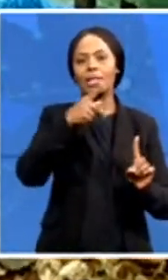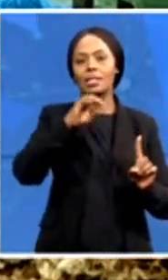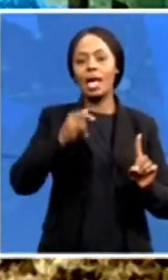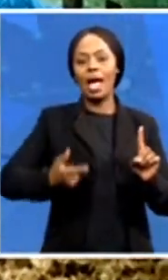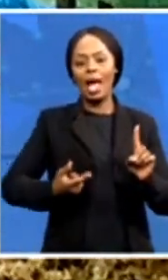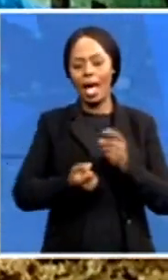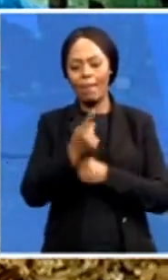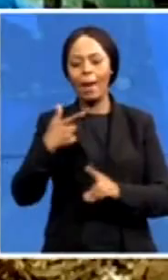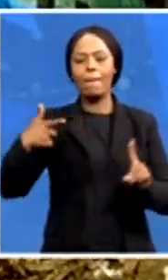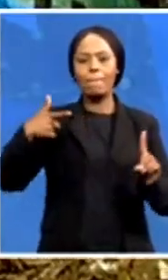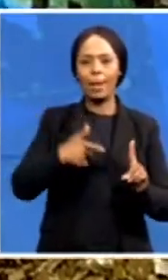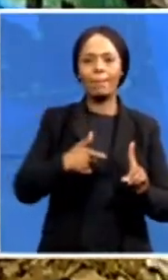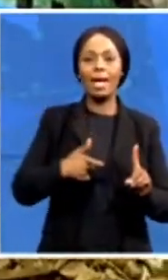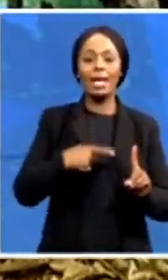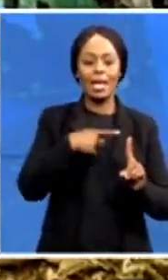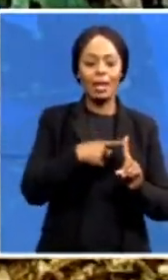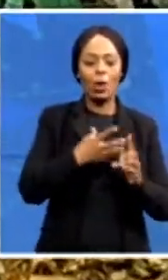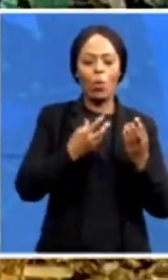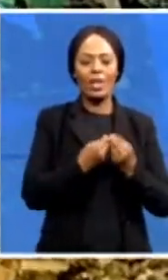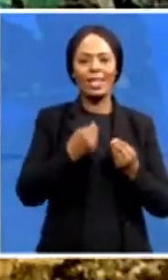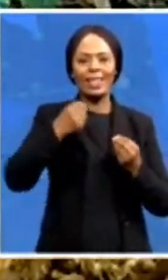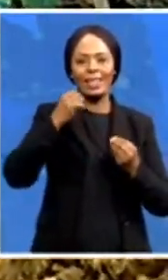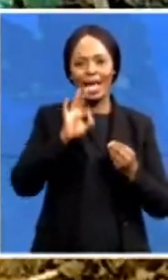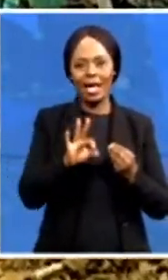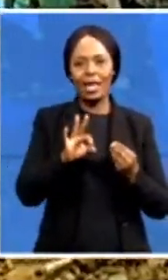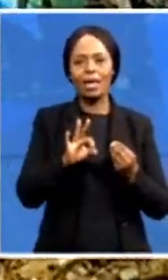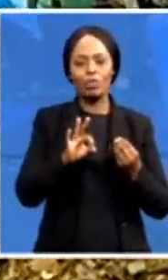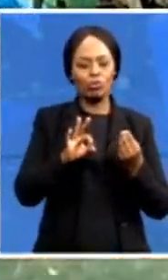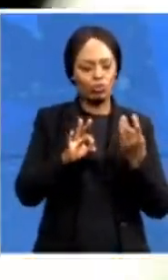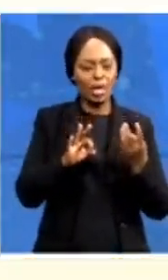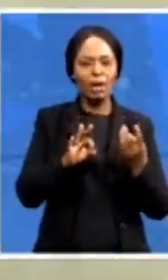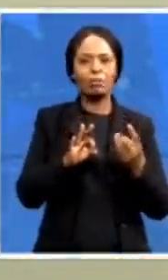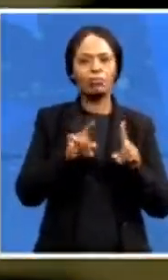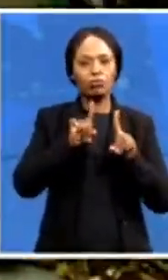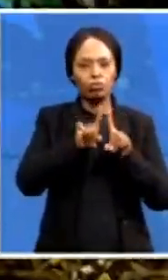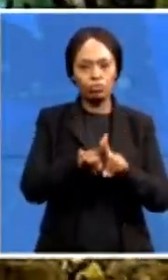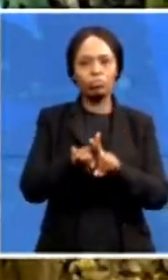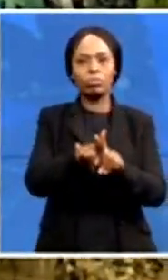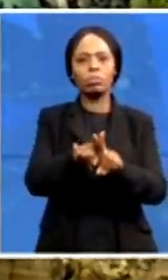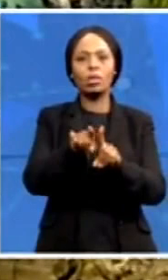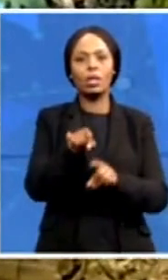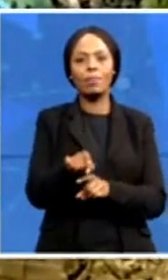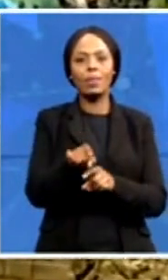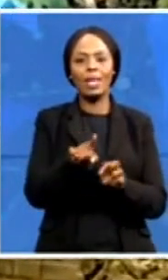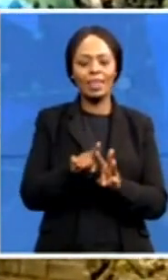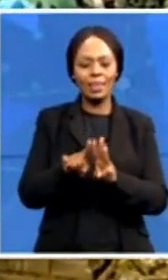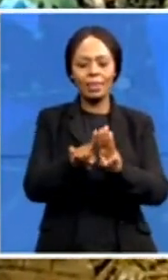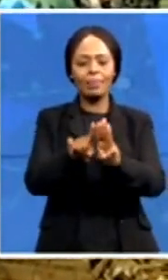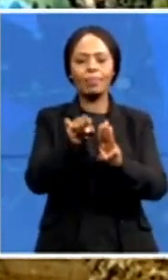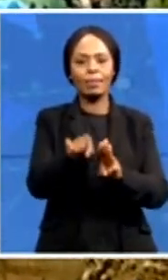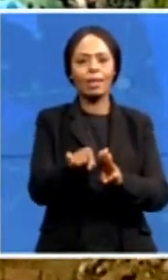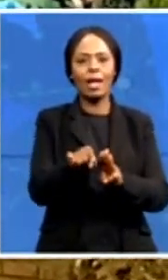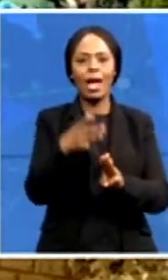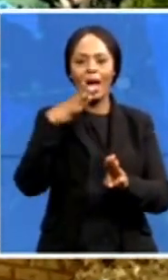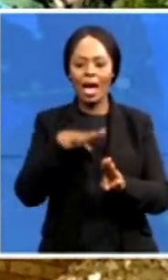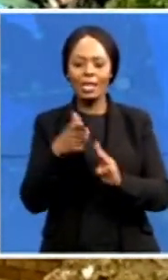ANC members. Another one died. The third one is critical in hospital. And the 4th one, we heard that he ran